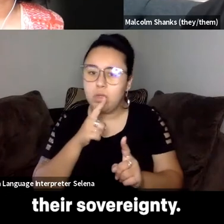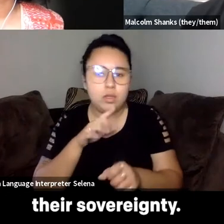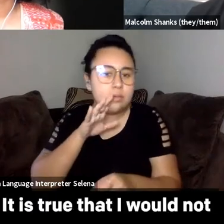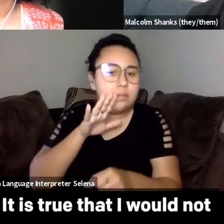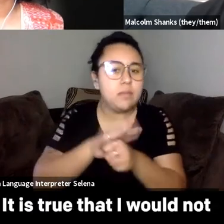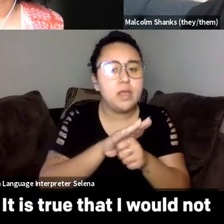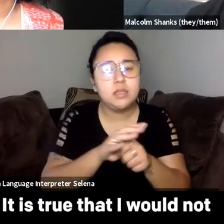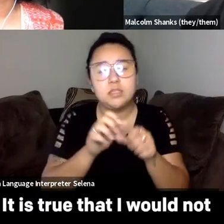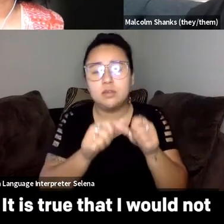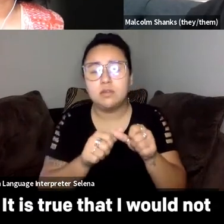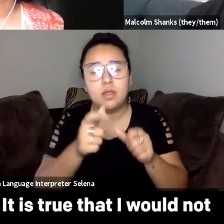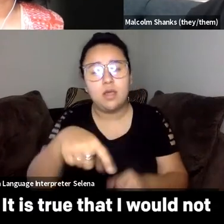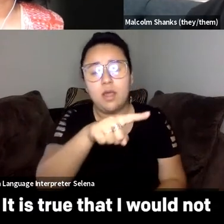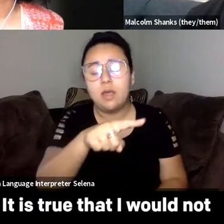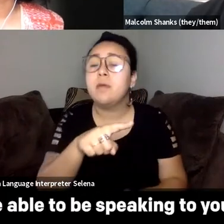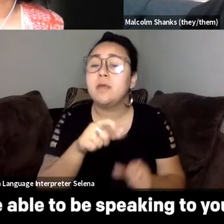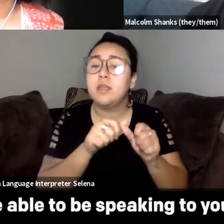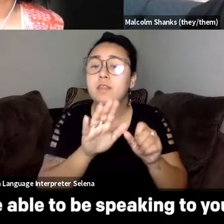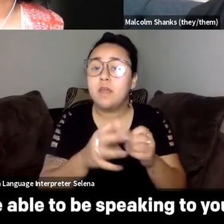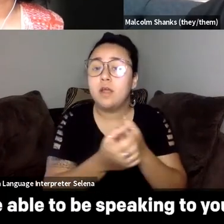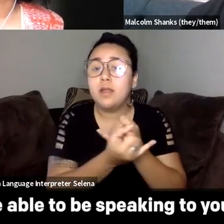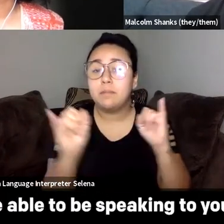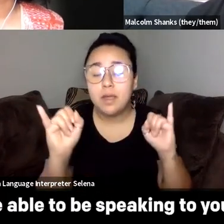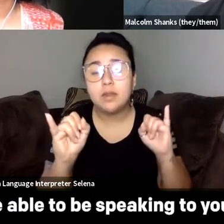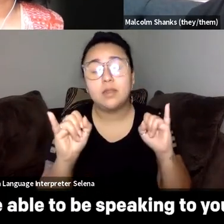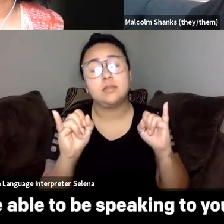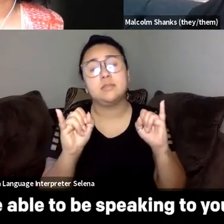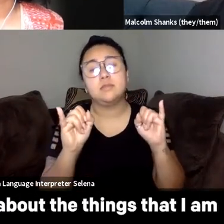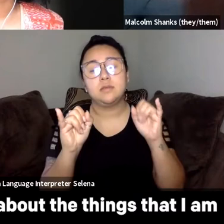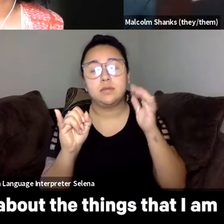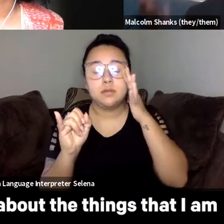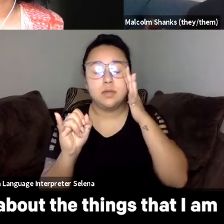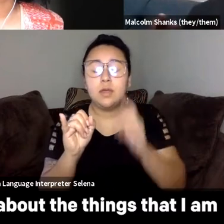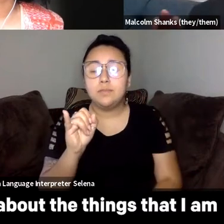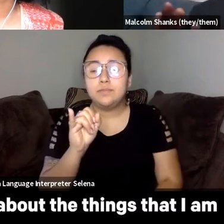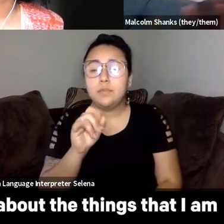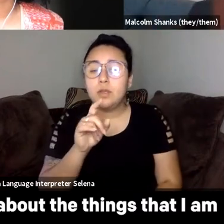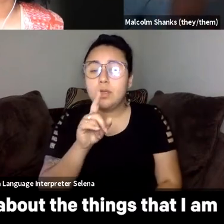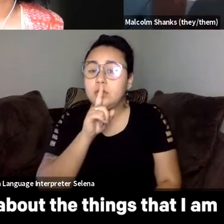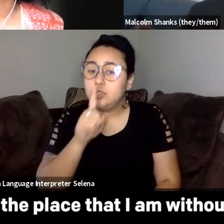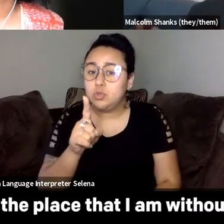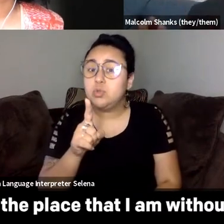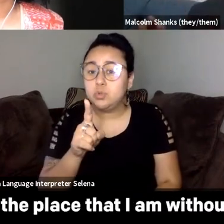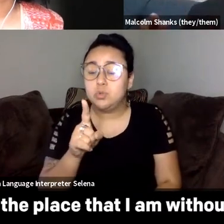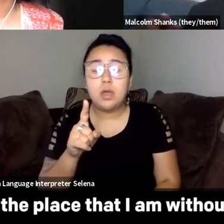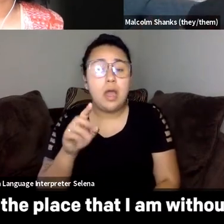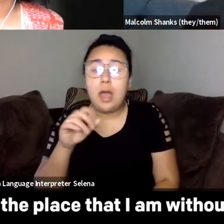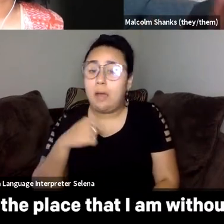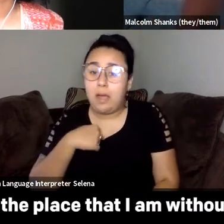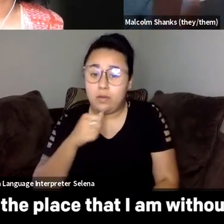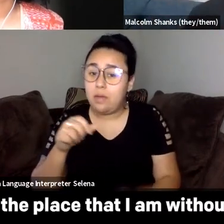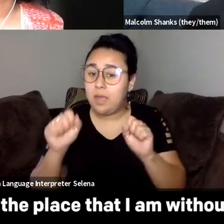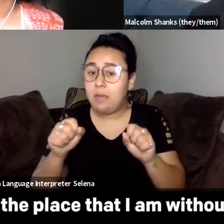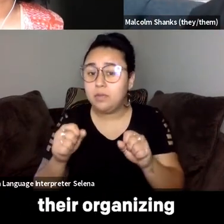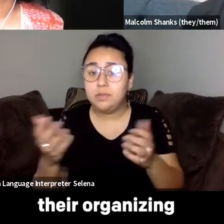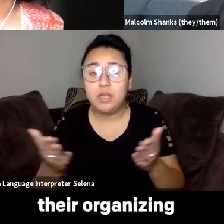ways, and their sovereignty. It is true that I would not be able to be speaking to you about the things that I am in